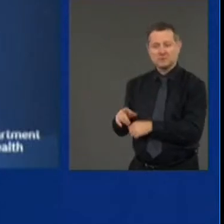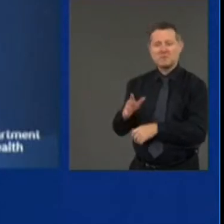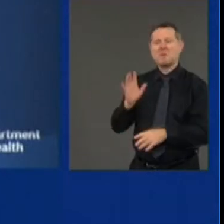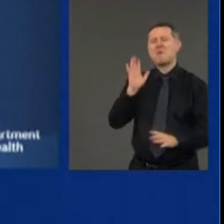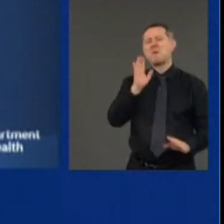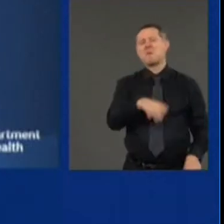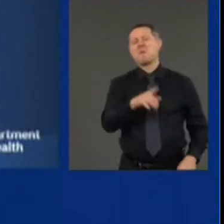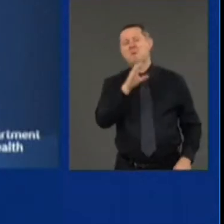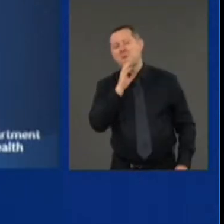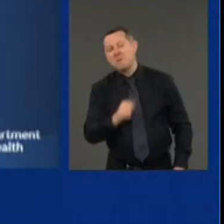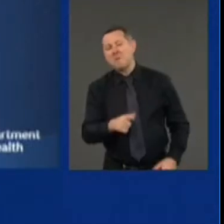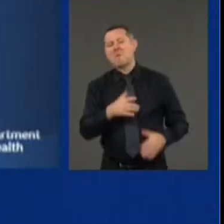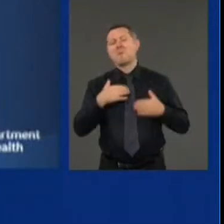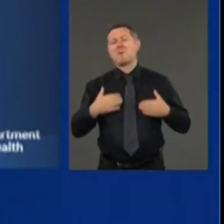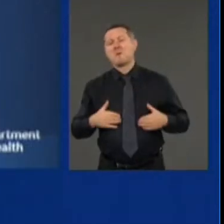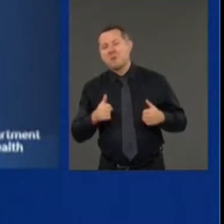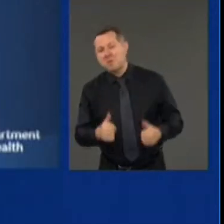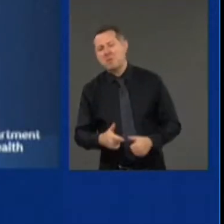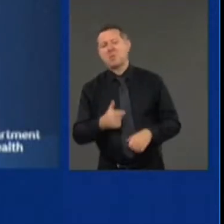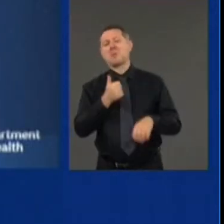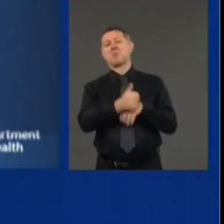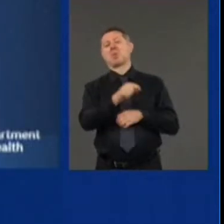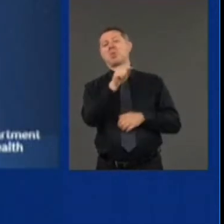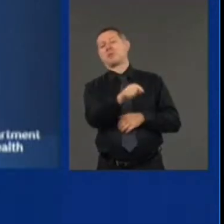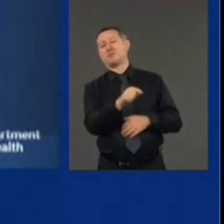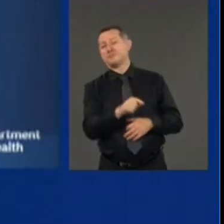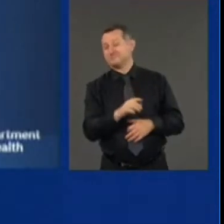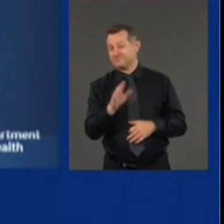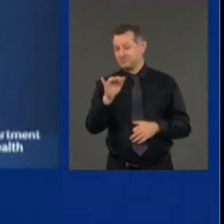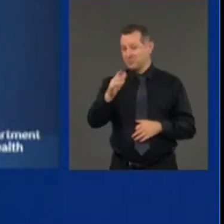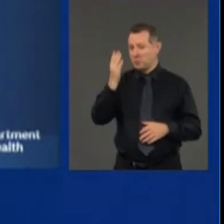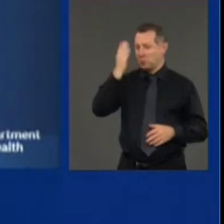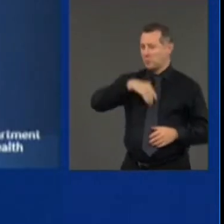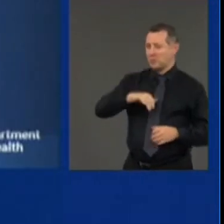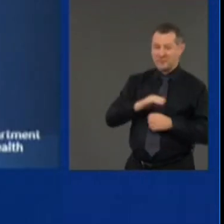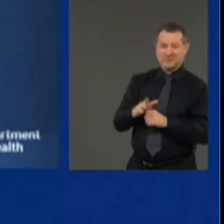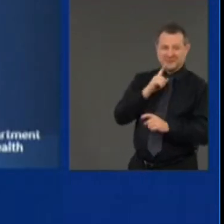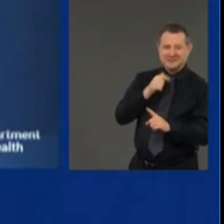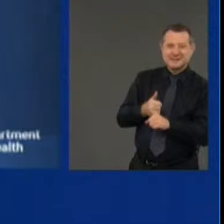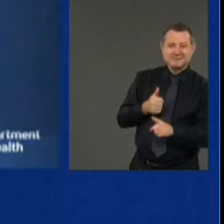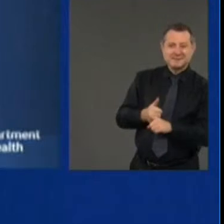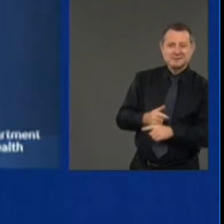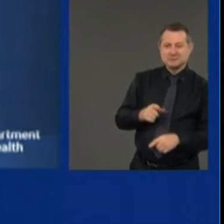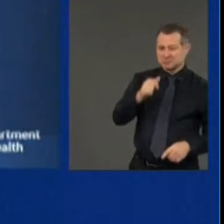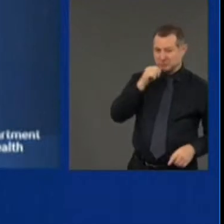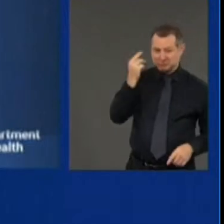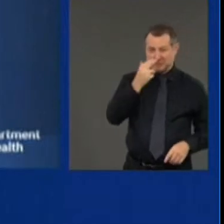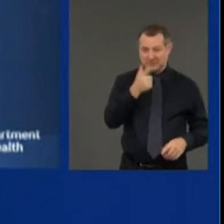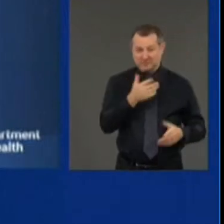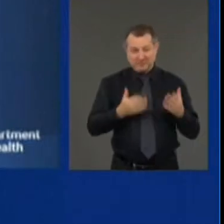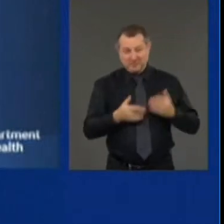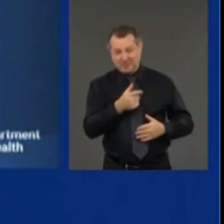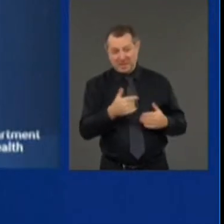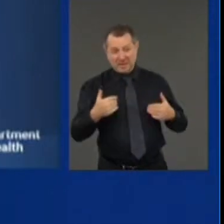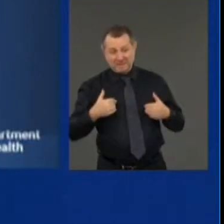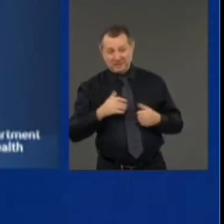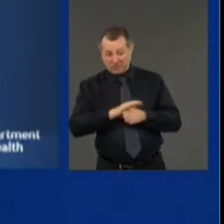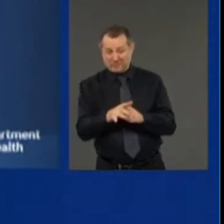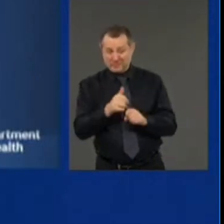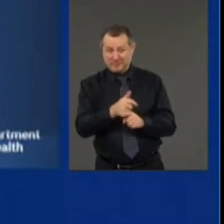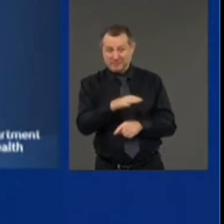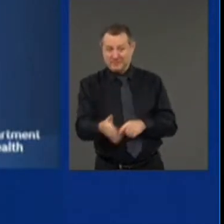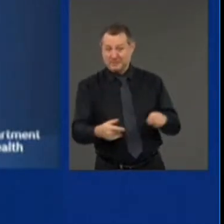just this individual is sleeping a little bit more today, and not recognize that those may be the beginning signs of an